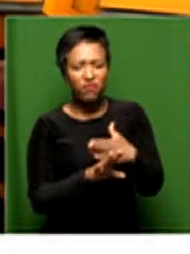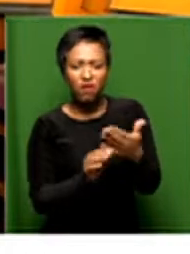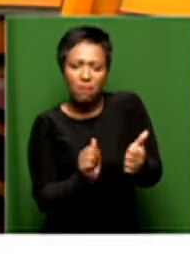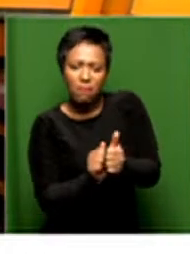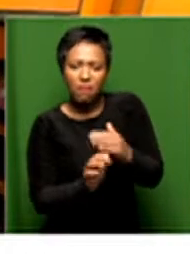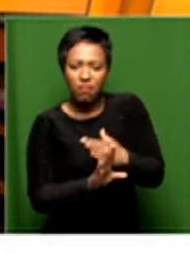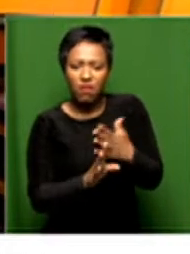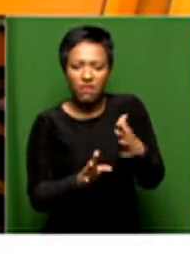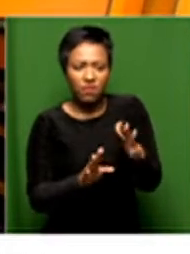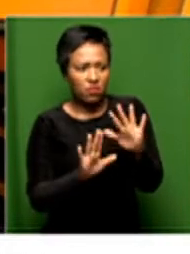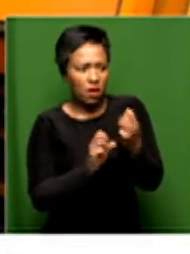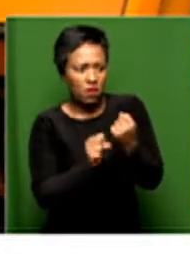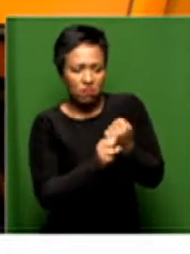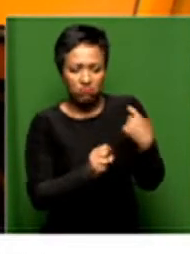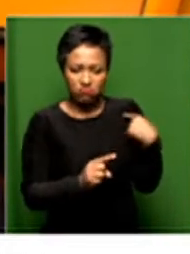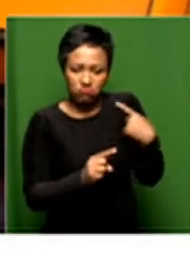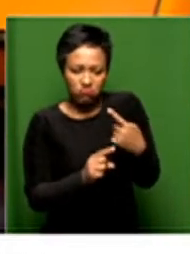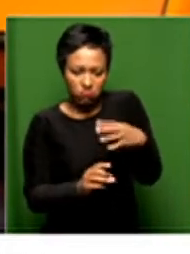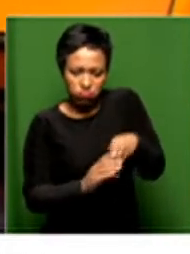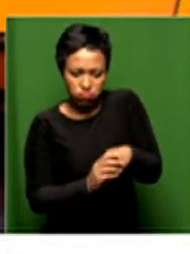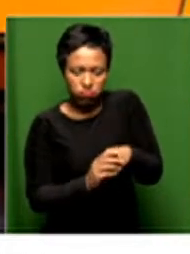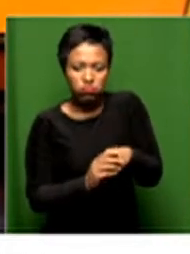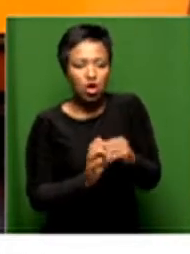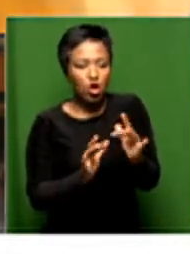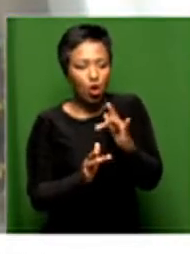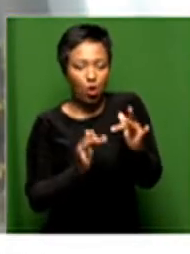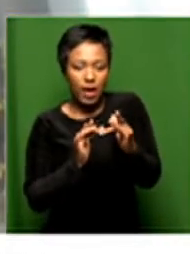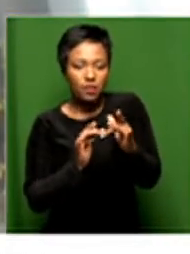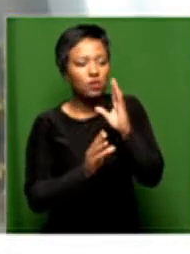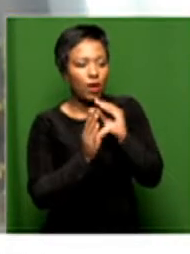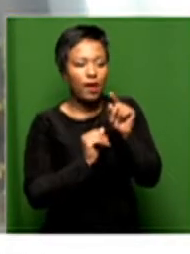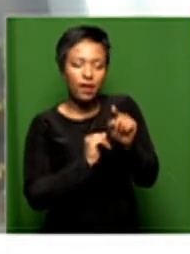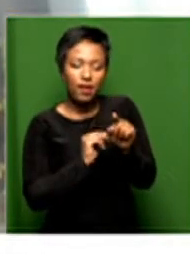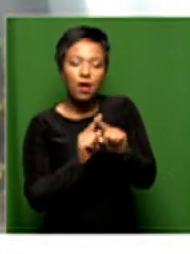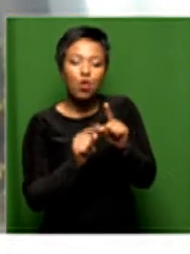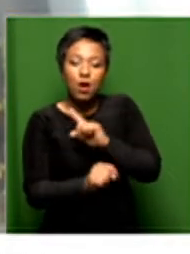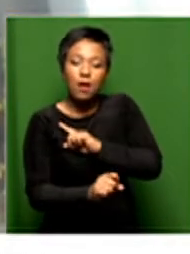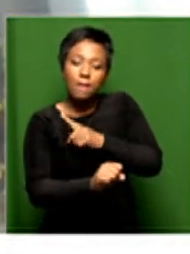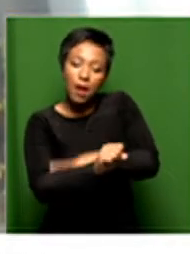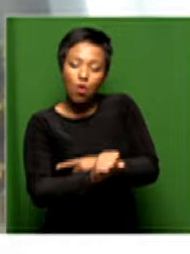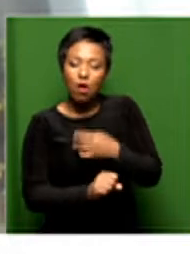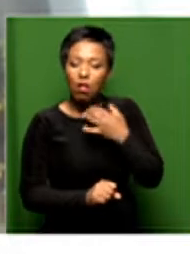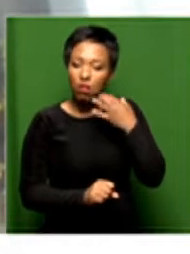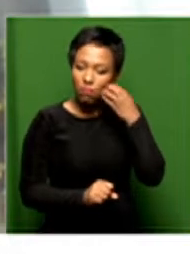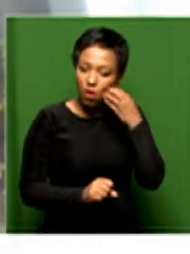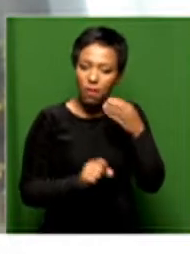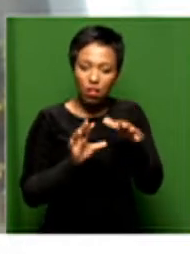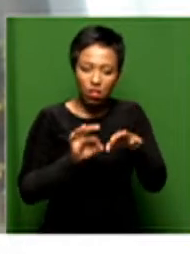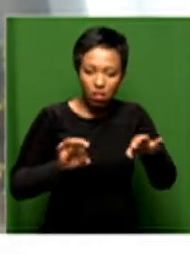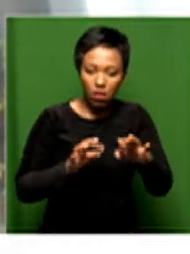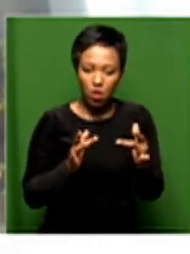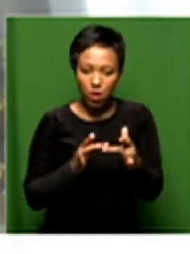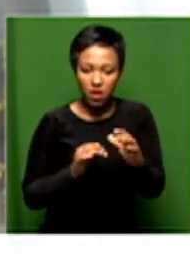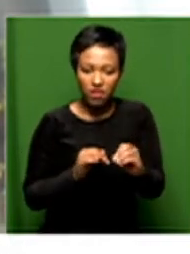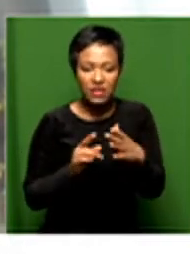for over 10 years in Connect to Learn, looking at the power of mobile broadband connectivity, content